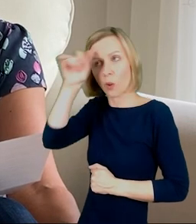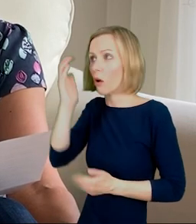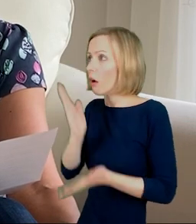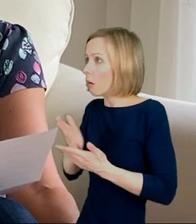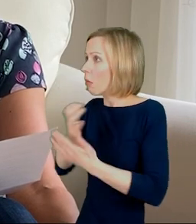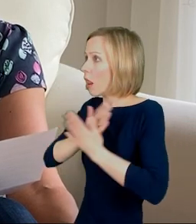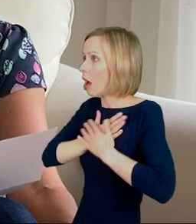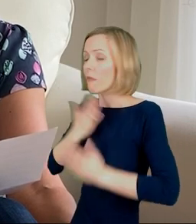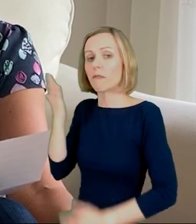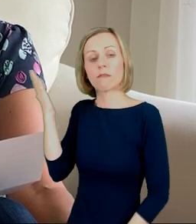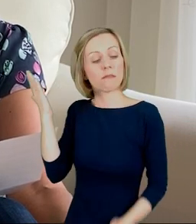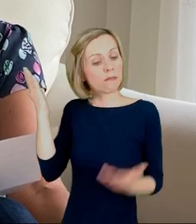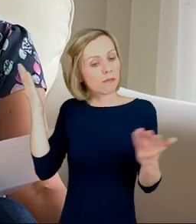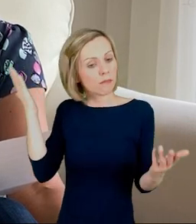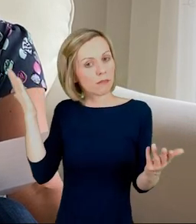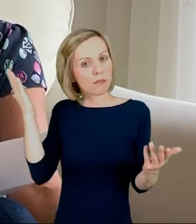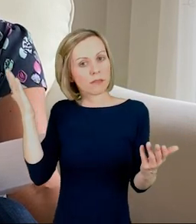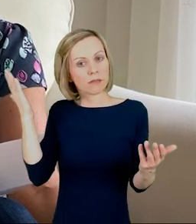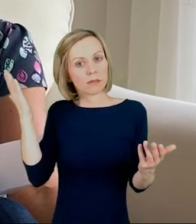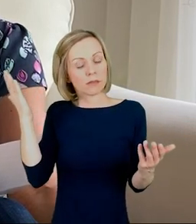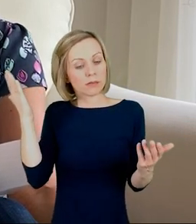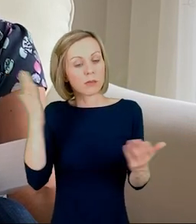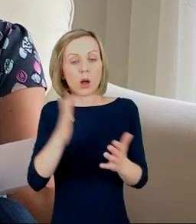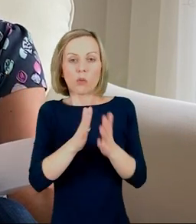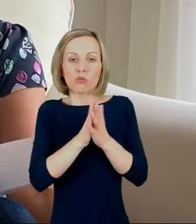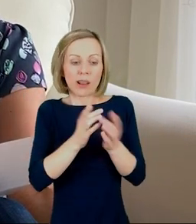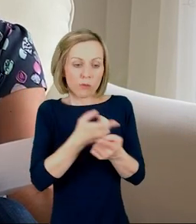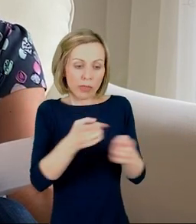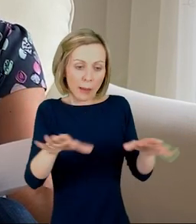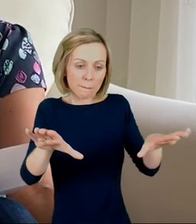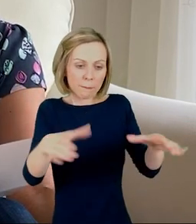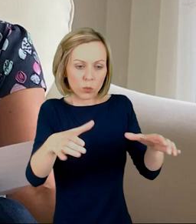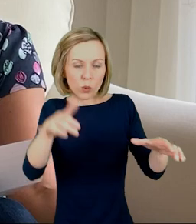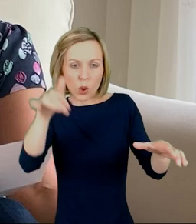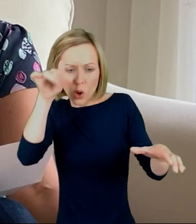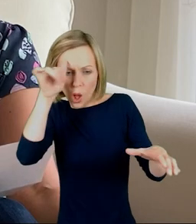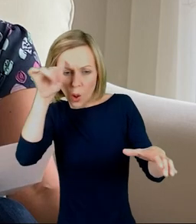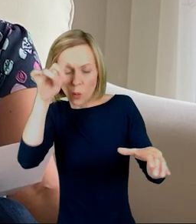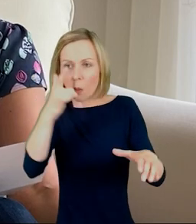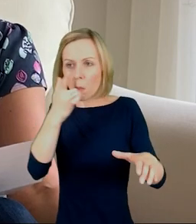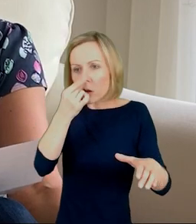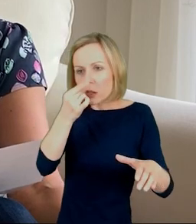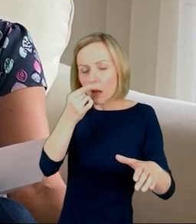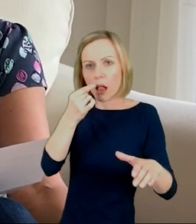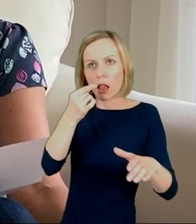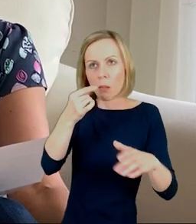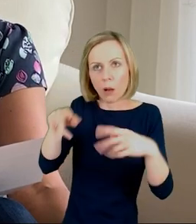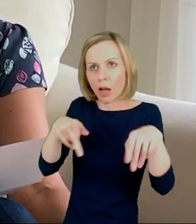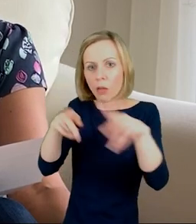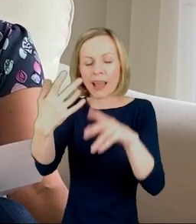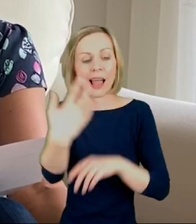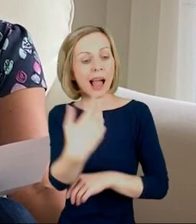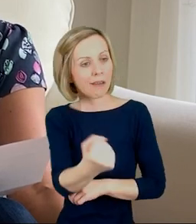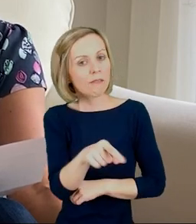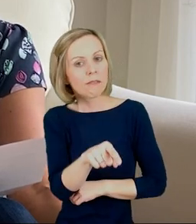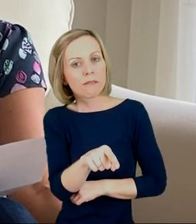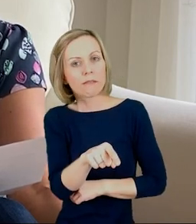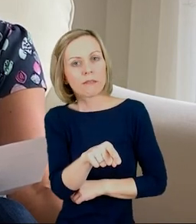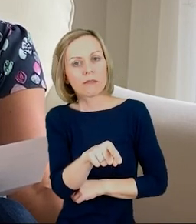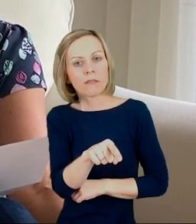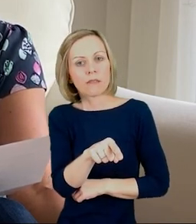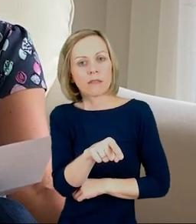loved. We pray for pathways and clear possibilities to be made known to those living and working in situations of modern